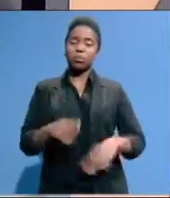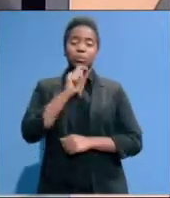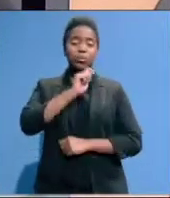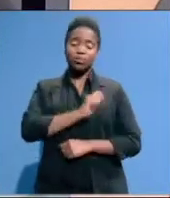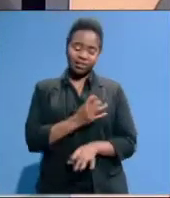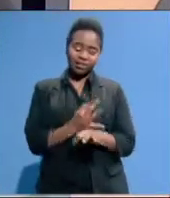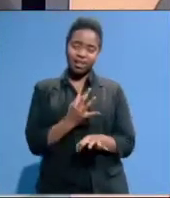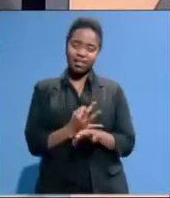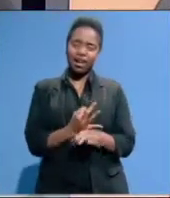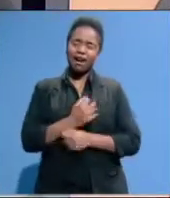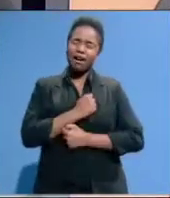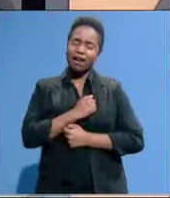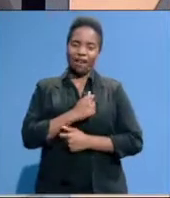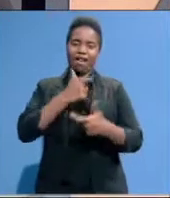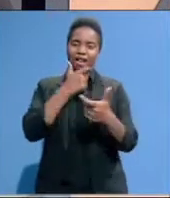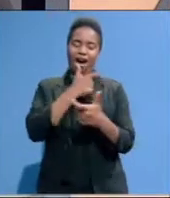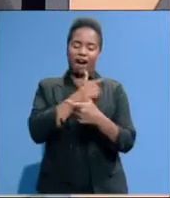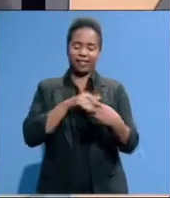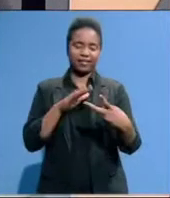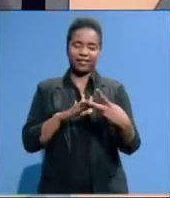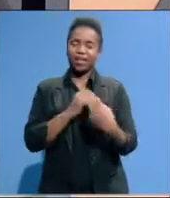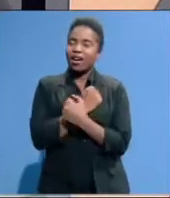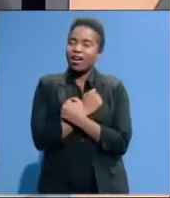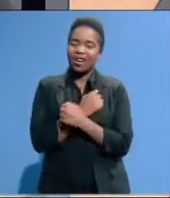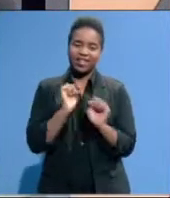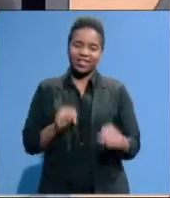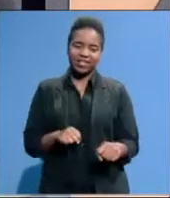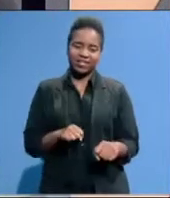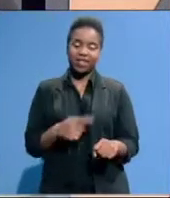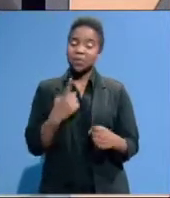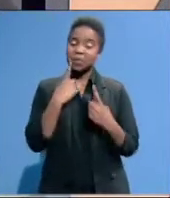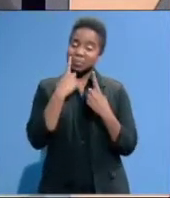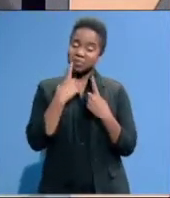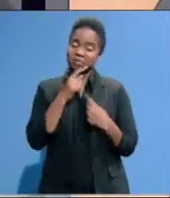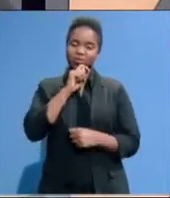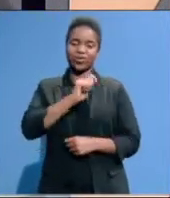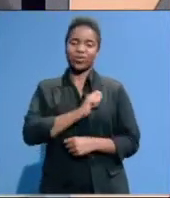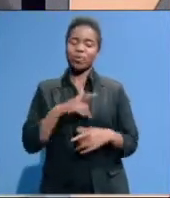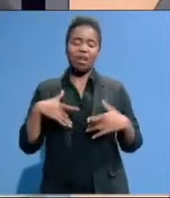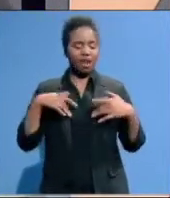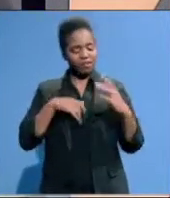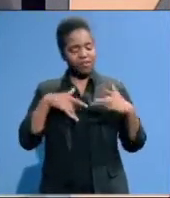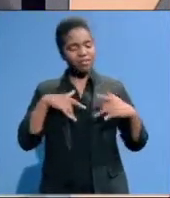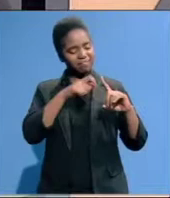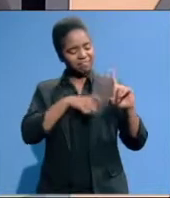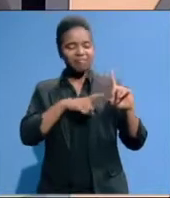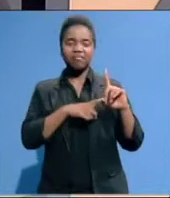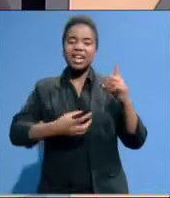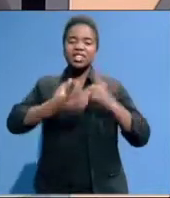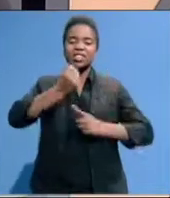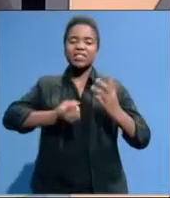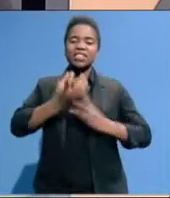Utata loved to laugh, he loved to love, and he also loved to cry. His life story and achievements speak for themselves, but